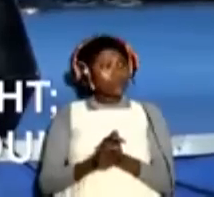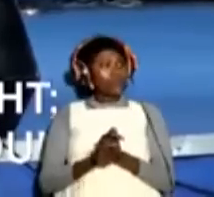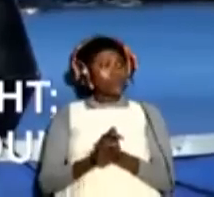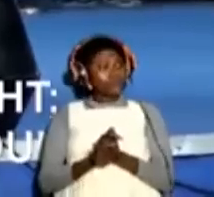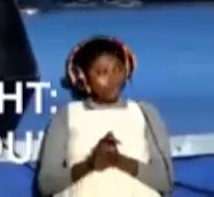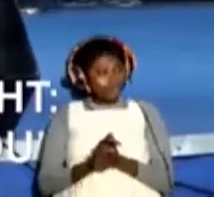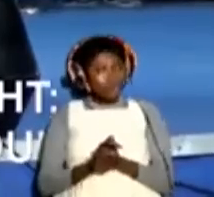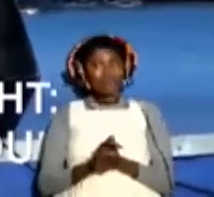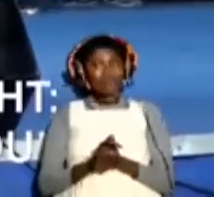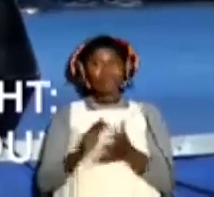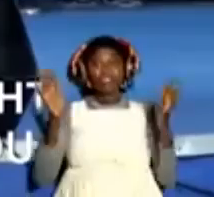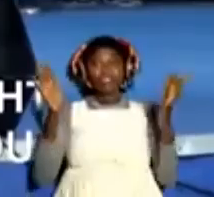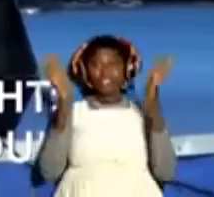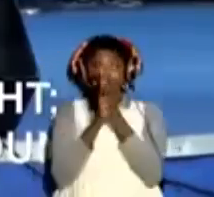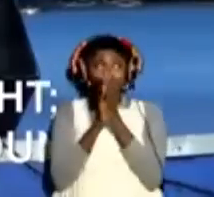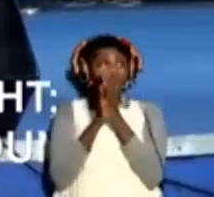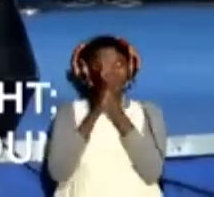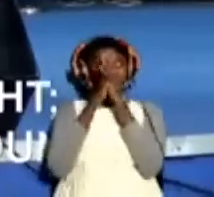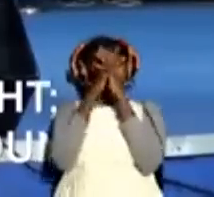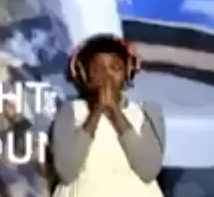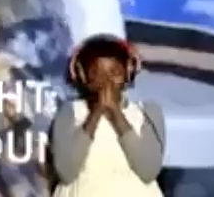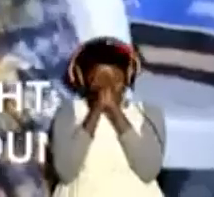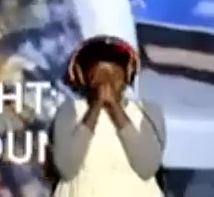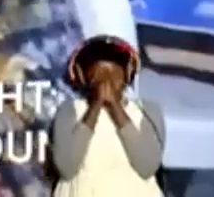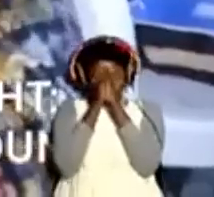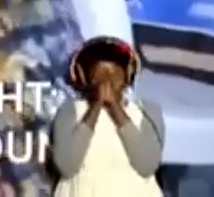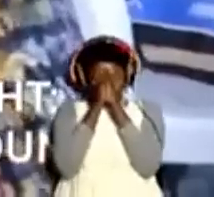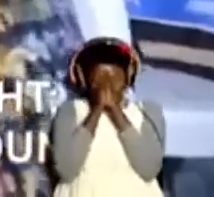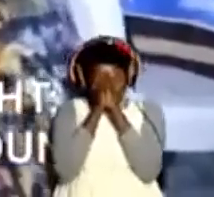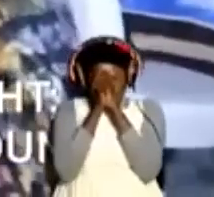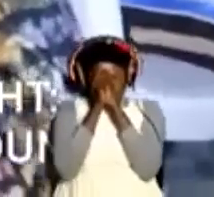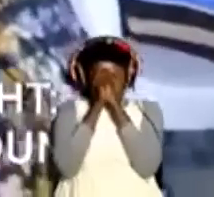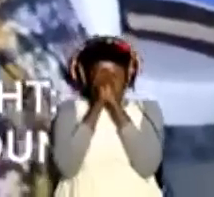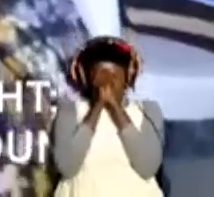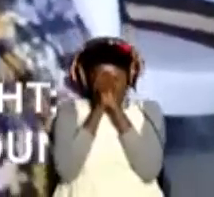abide, I pray my head is